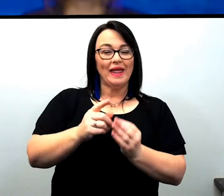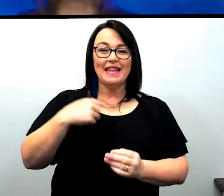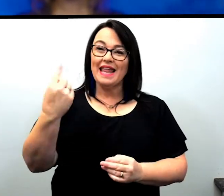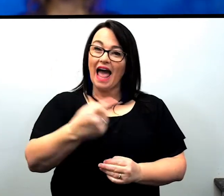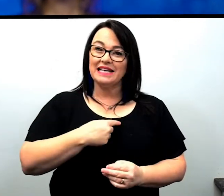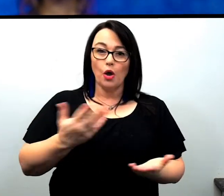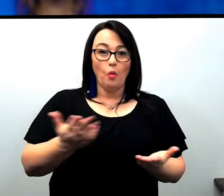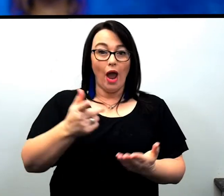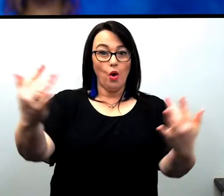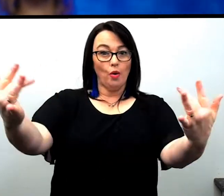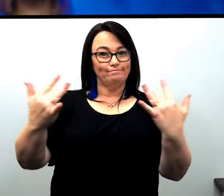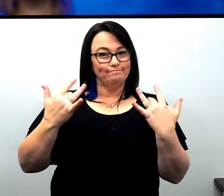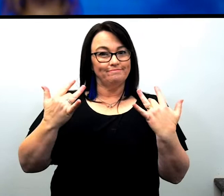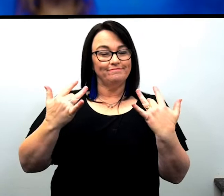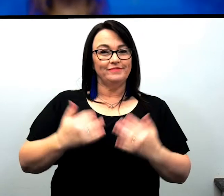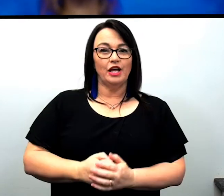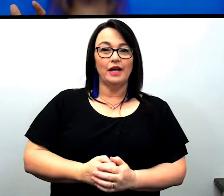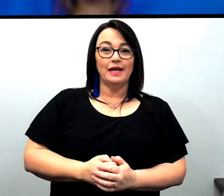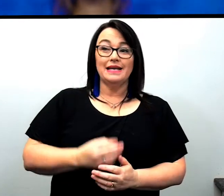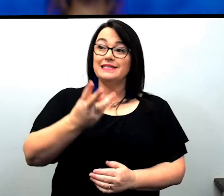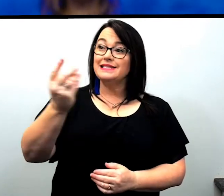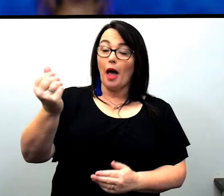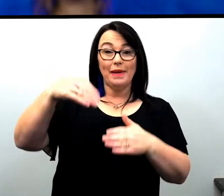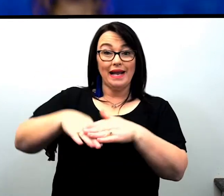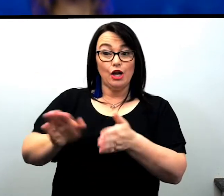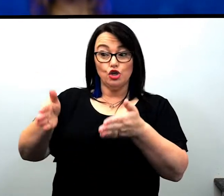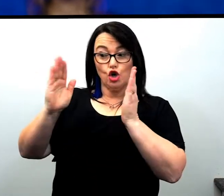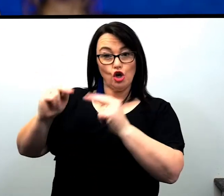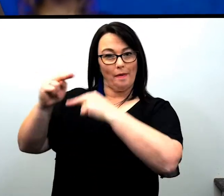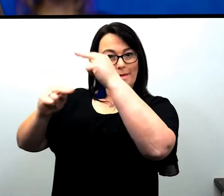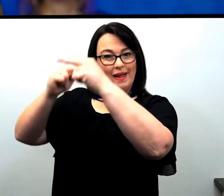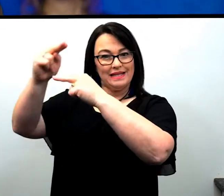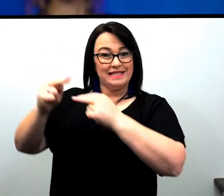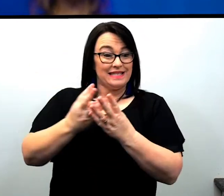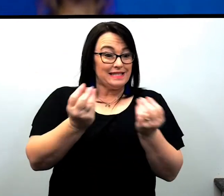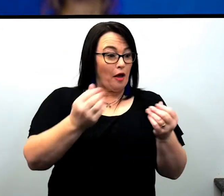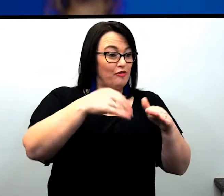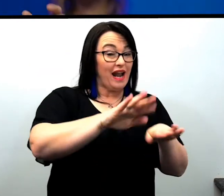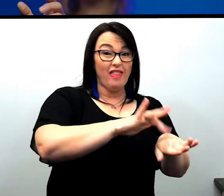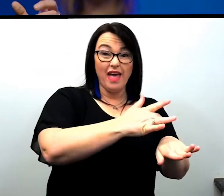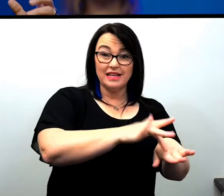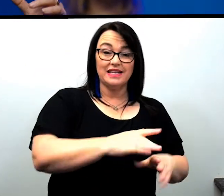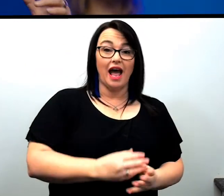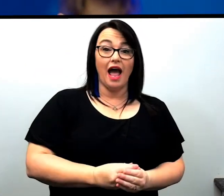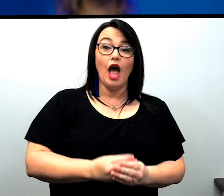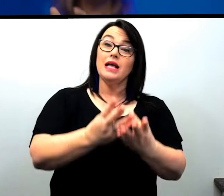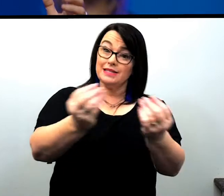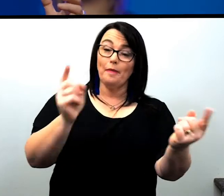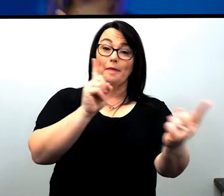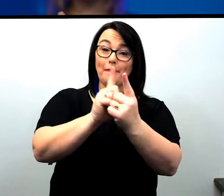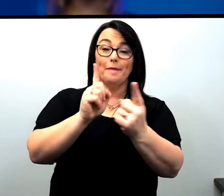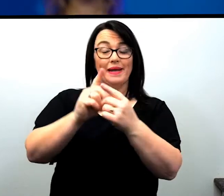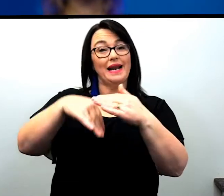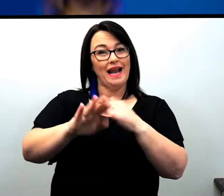got people today in church buildings with gatherings up to 100. We've got people in theaters, and we've got people still meeting in homes,